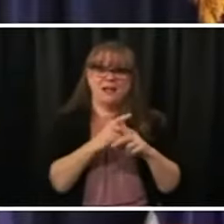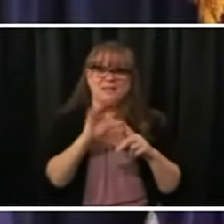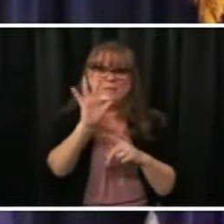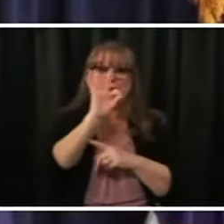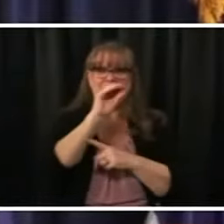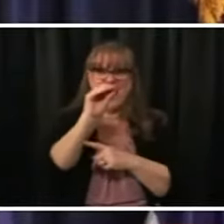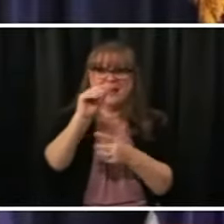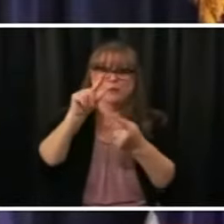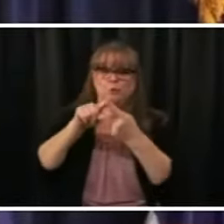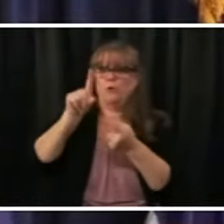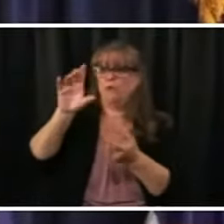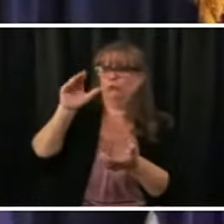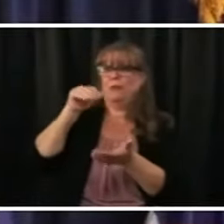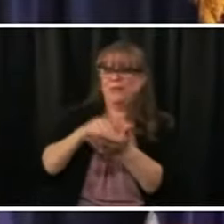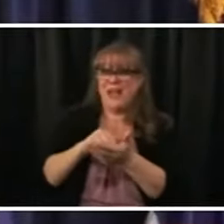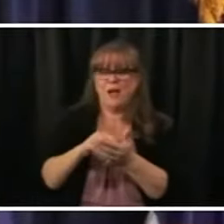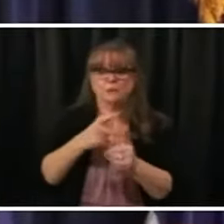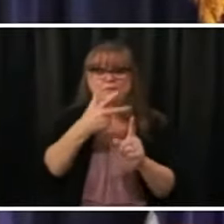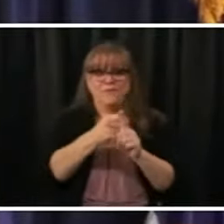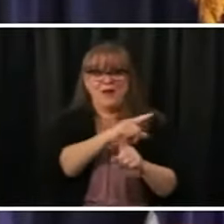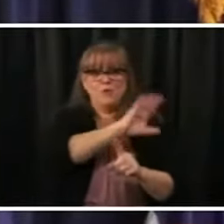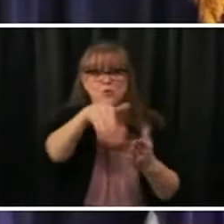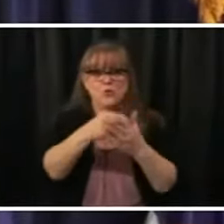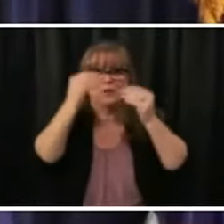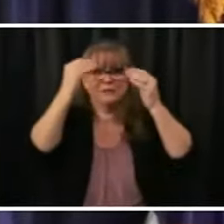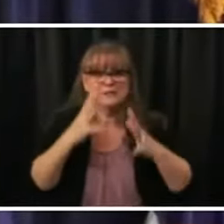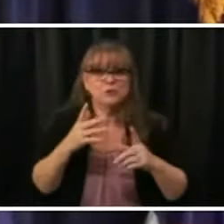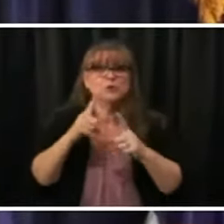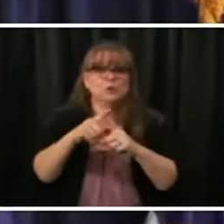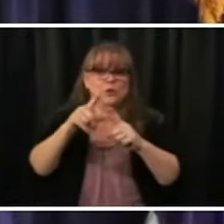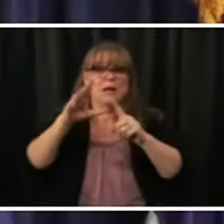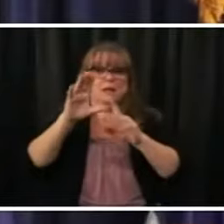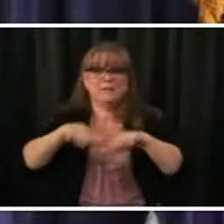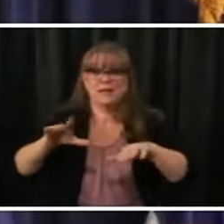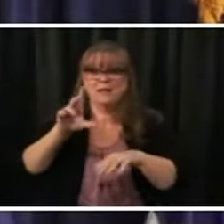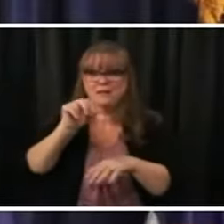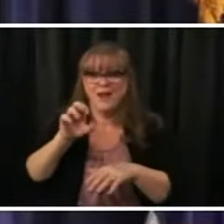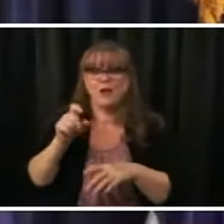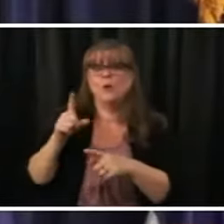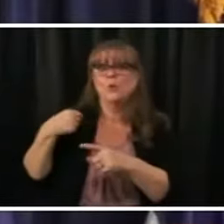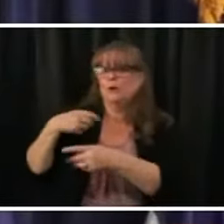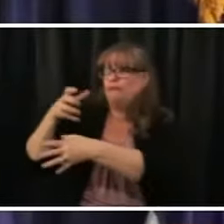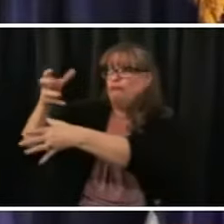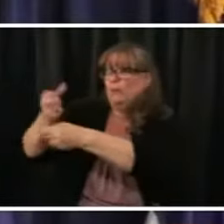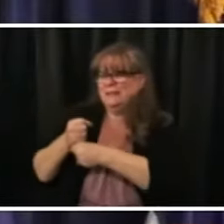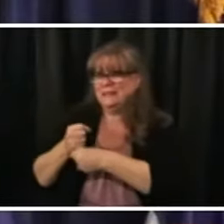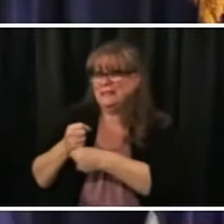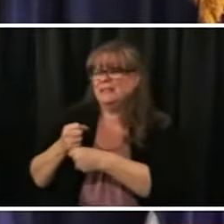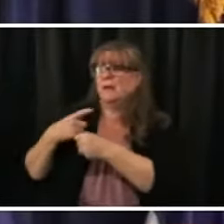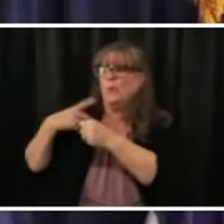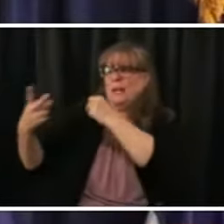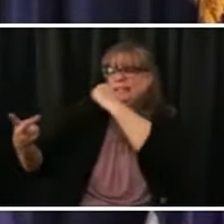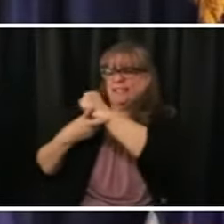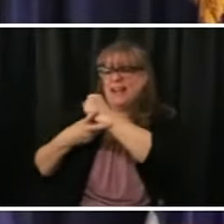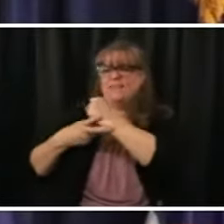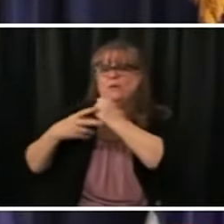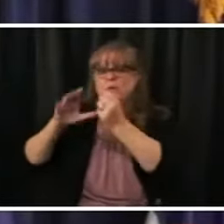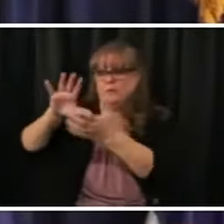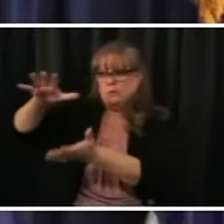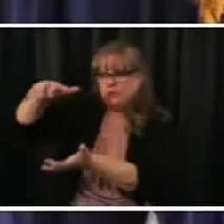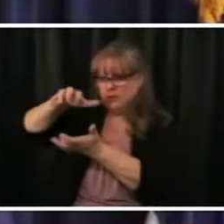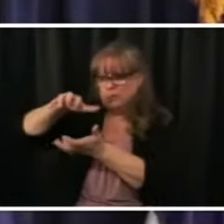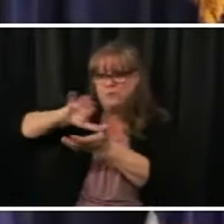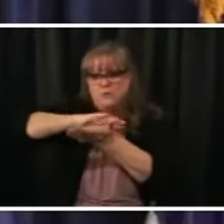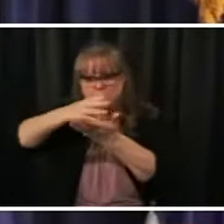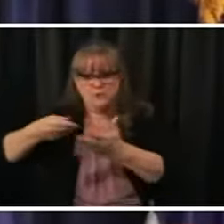state supply, there's that number of doses for educators over 3 weeks. Over 3 weeks. So over 3 weeks, that 90